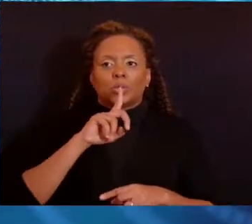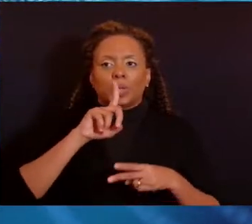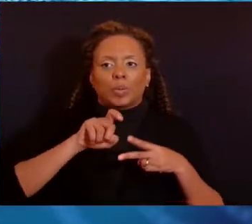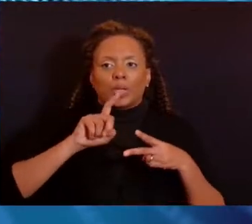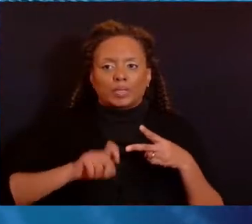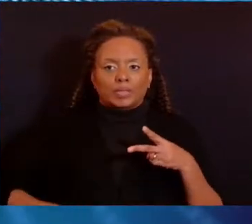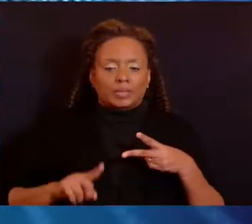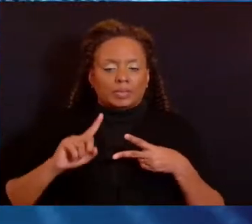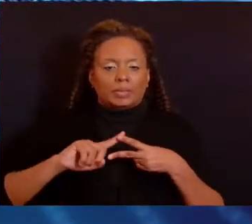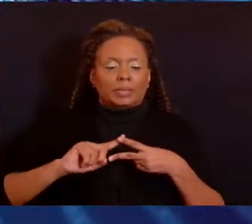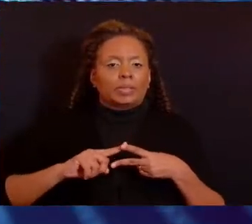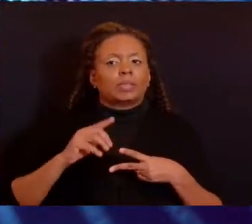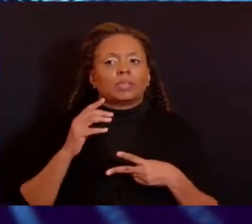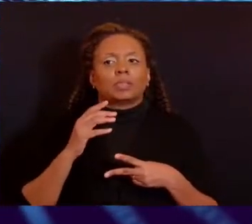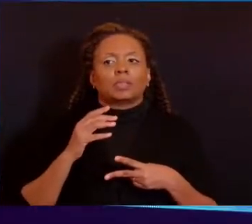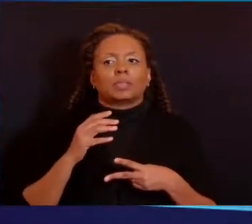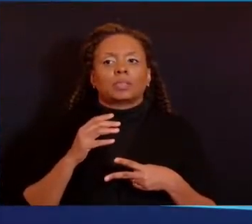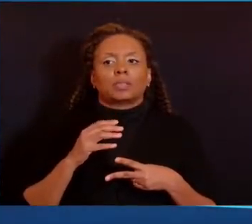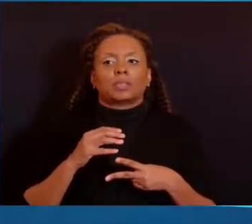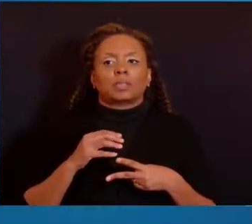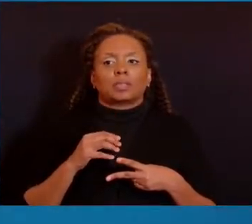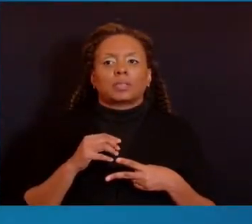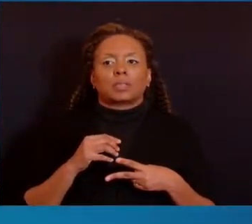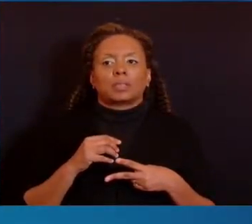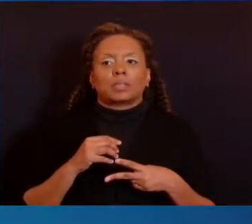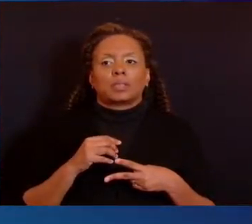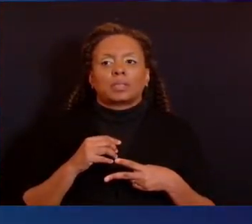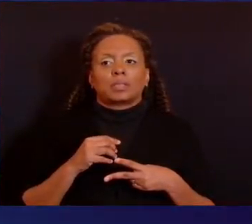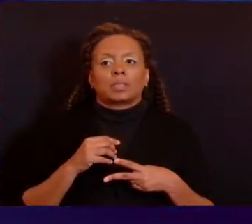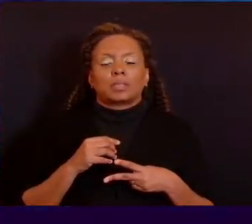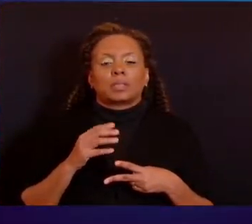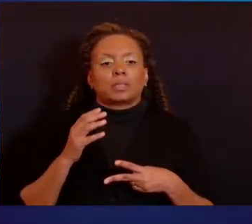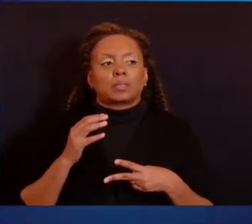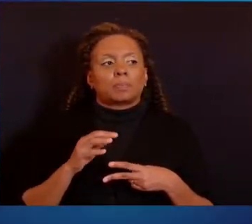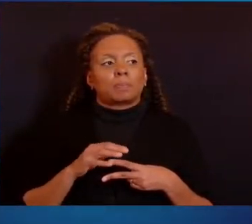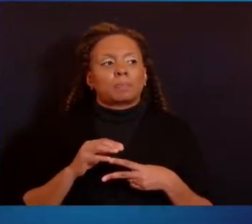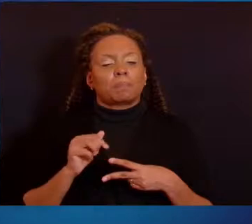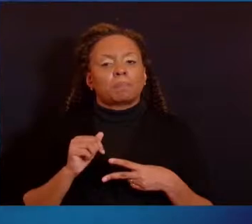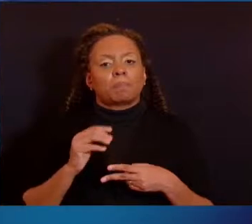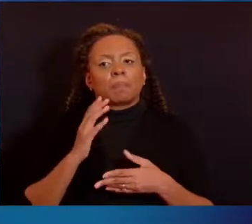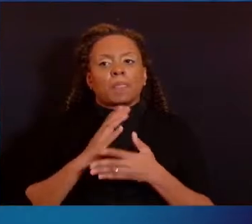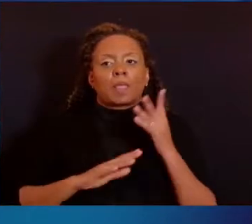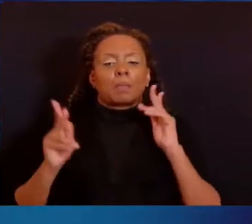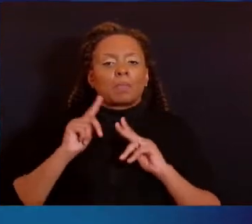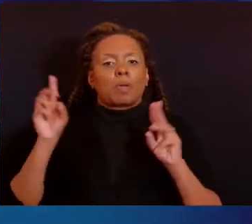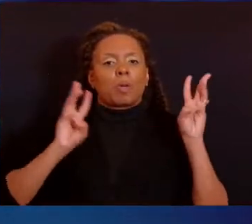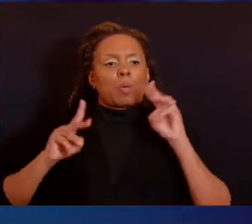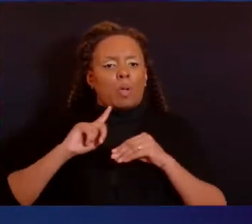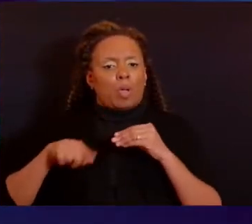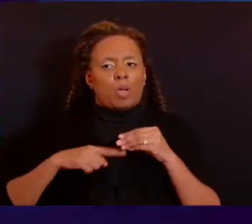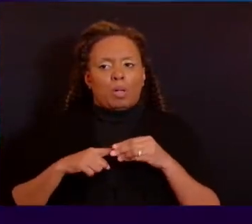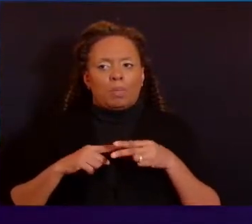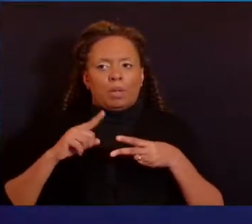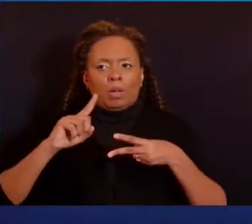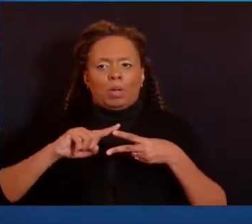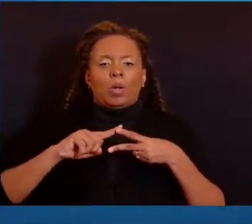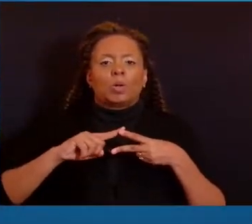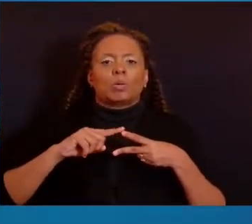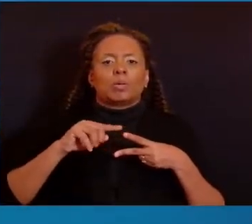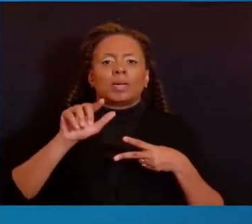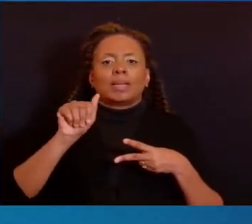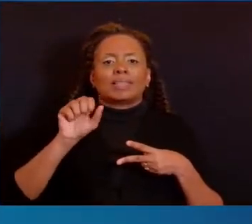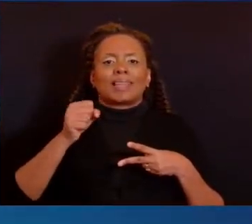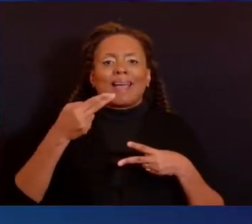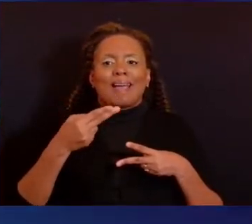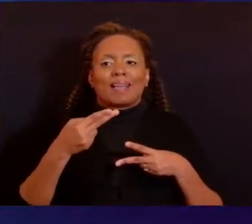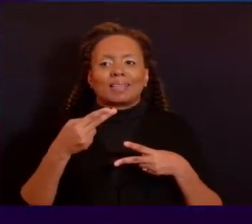were concerned about the heat and bagged ash along the sides of the highways and the roads were left, and because of that, then when